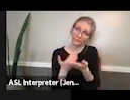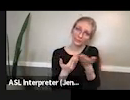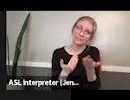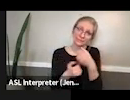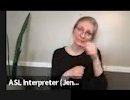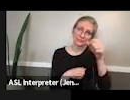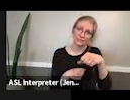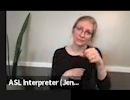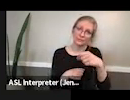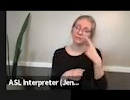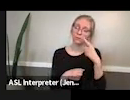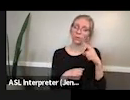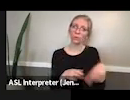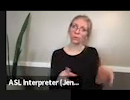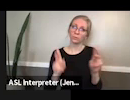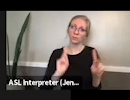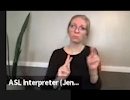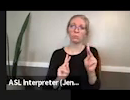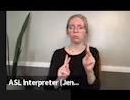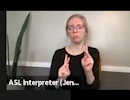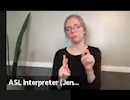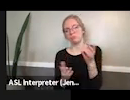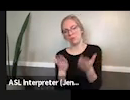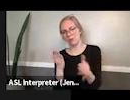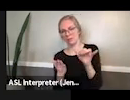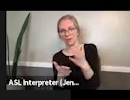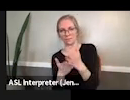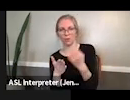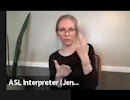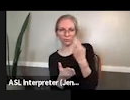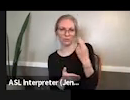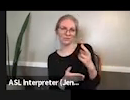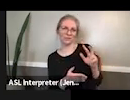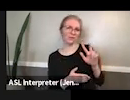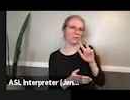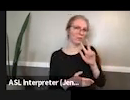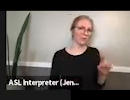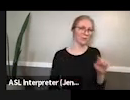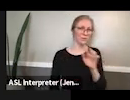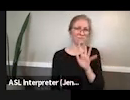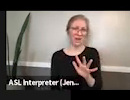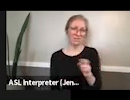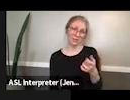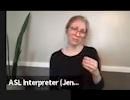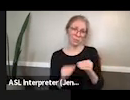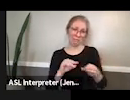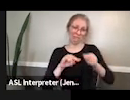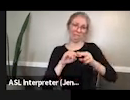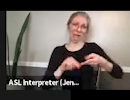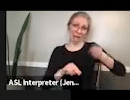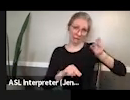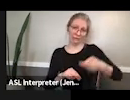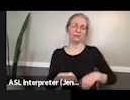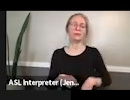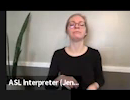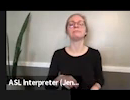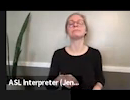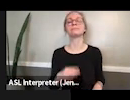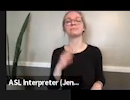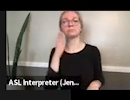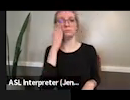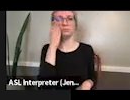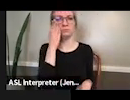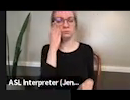for those folks. So that may be part of the reason that the 3 to 5 year old is a little higher. for the folks